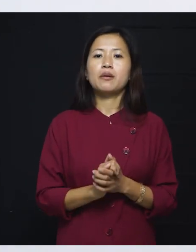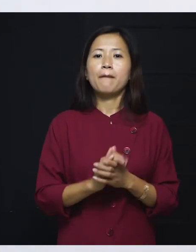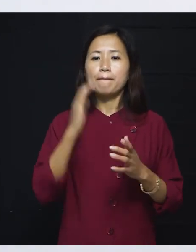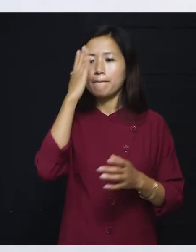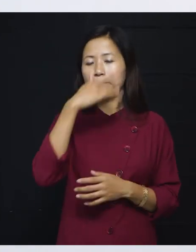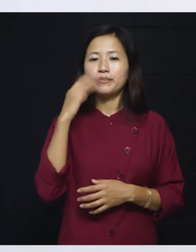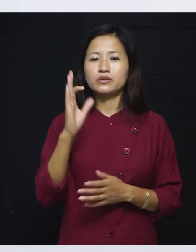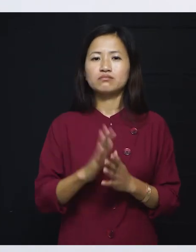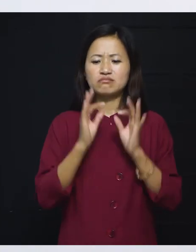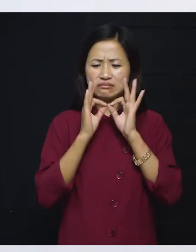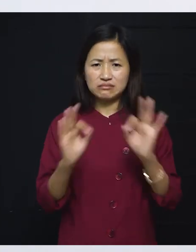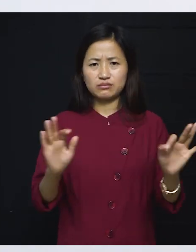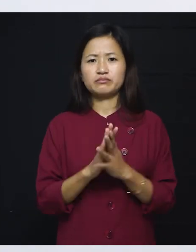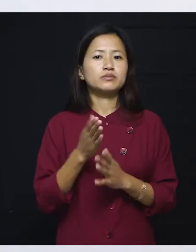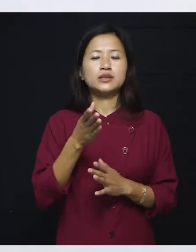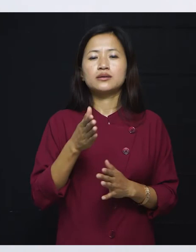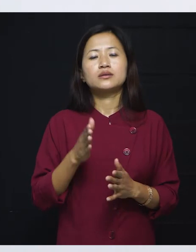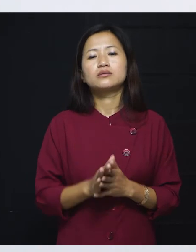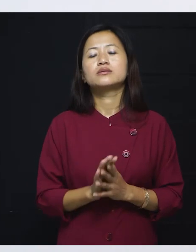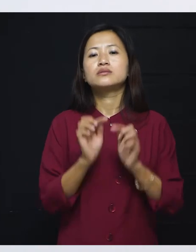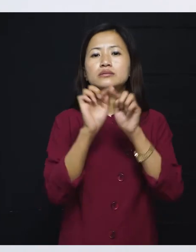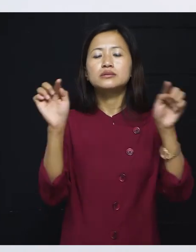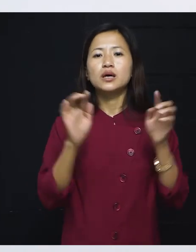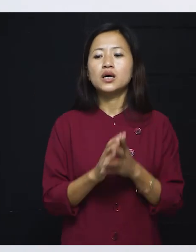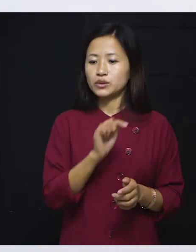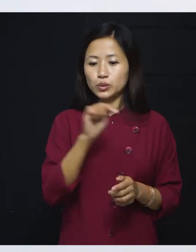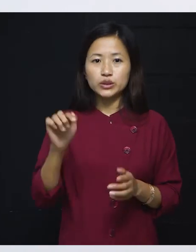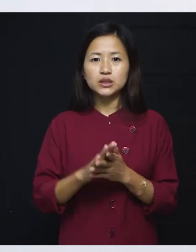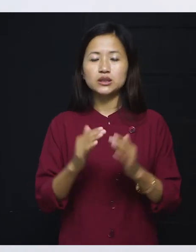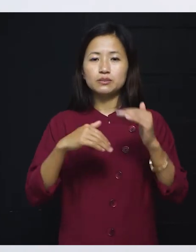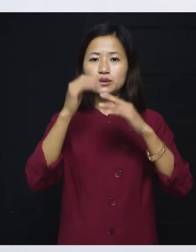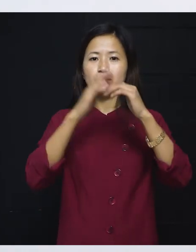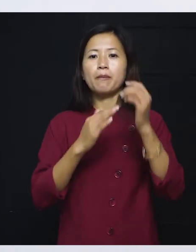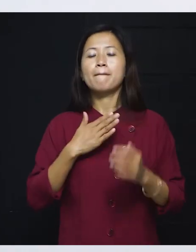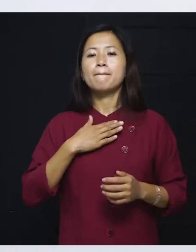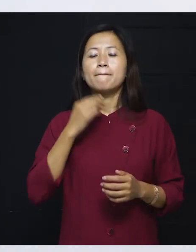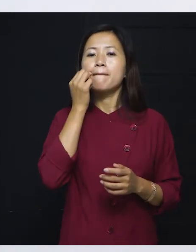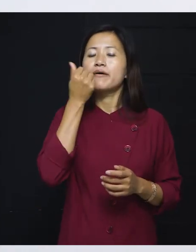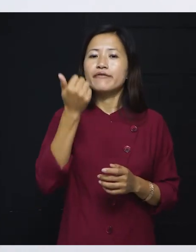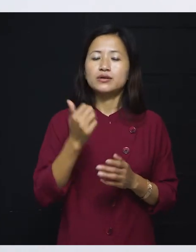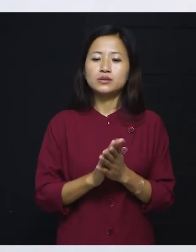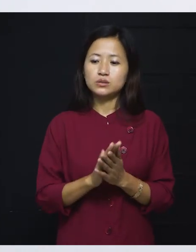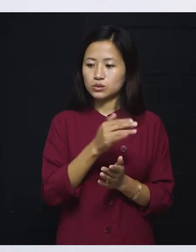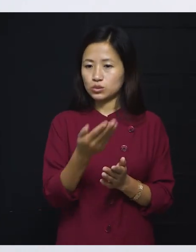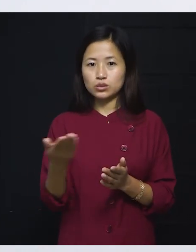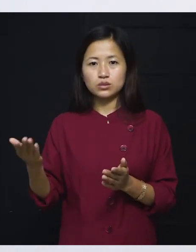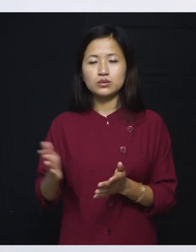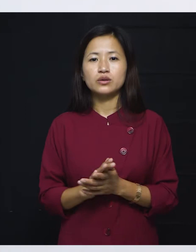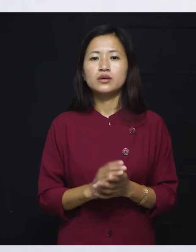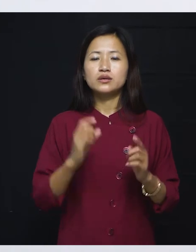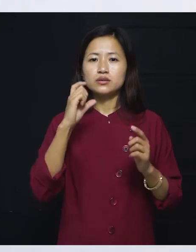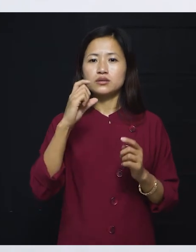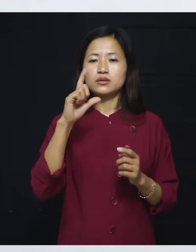sentence because the house is there which is built by my father. Those will be